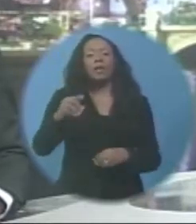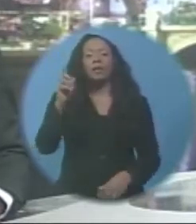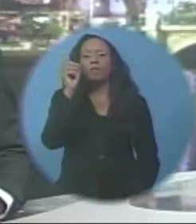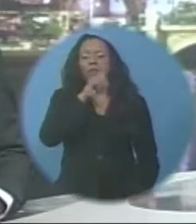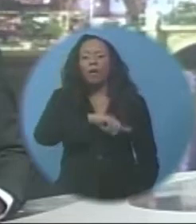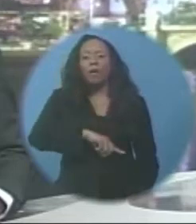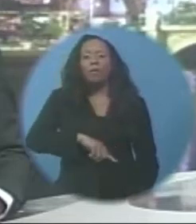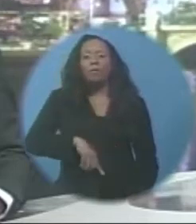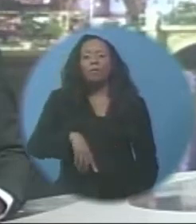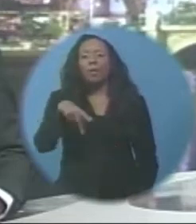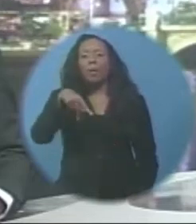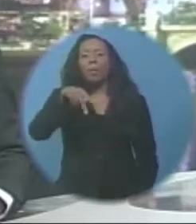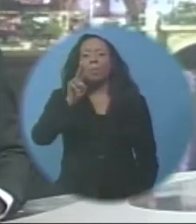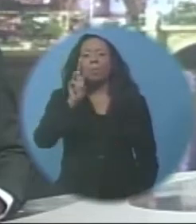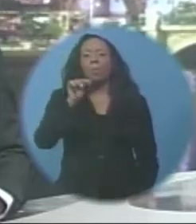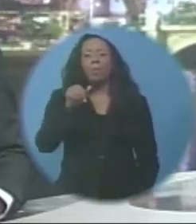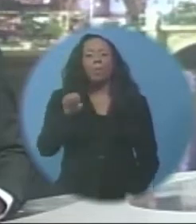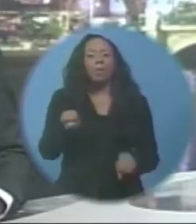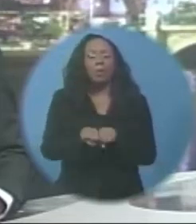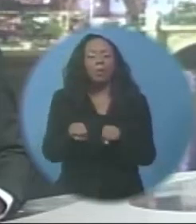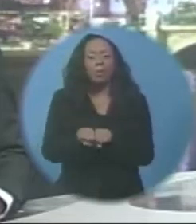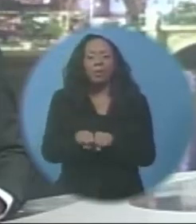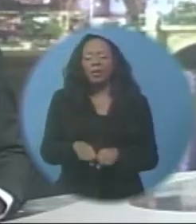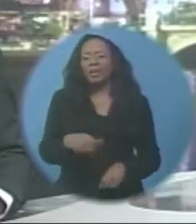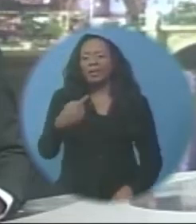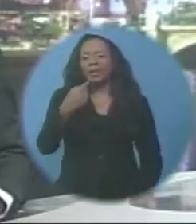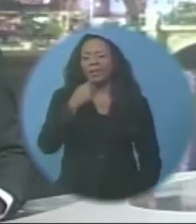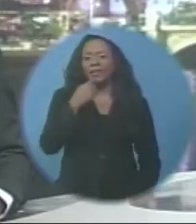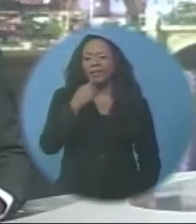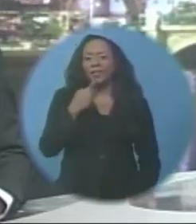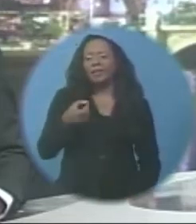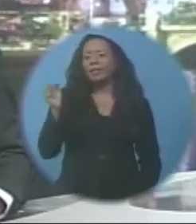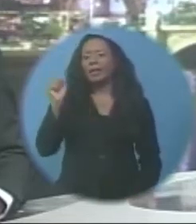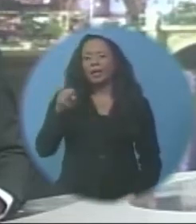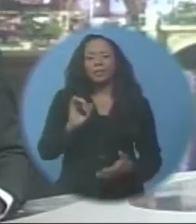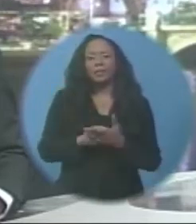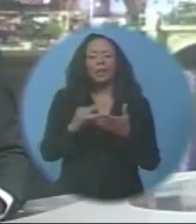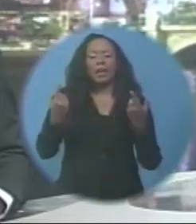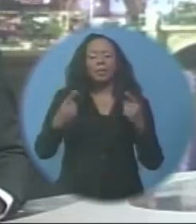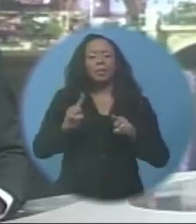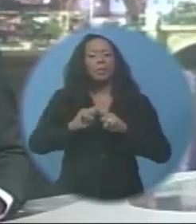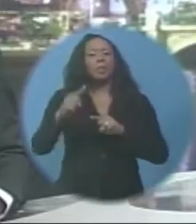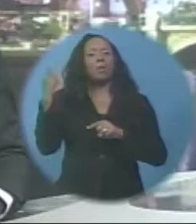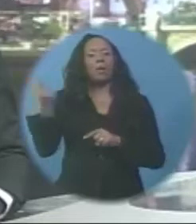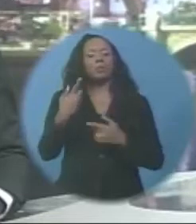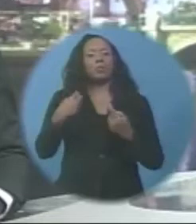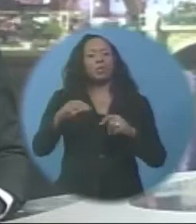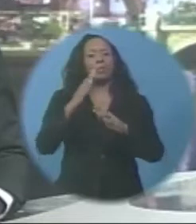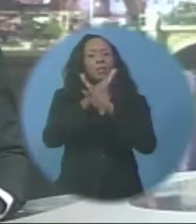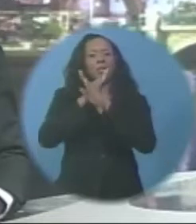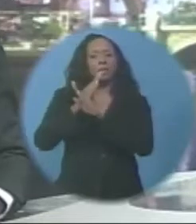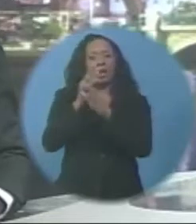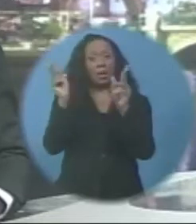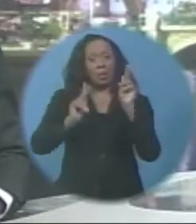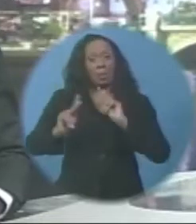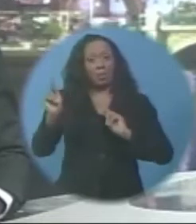gear. He says Barbadians should be in no way alarmed, as authorities remain committed to protecting the intellectual property of